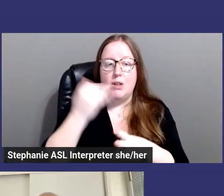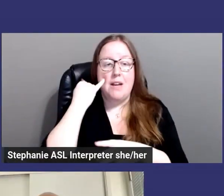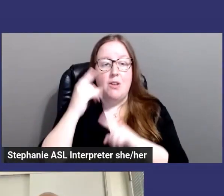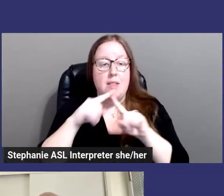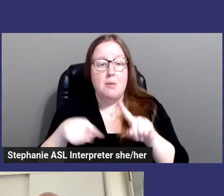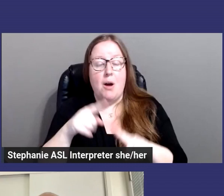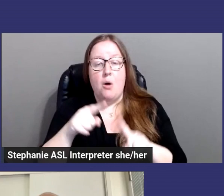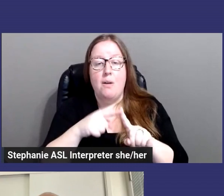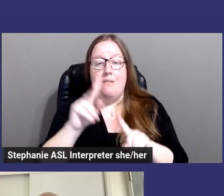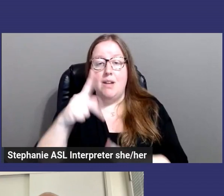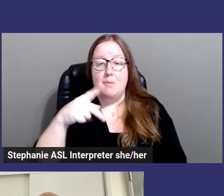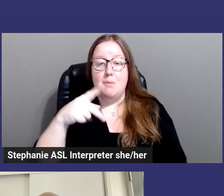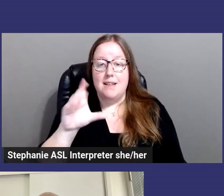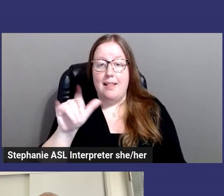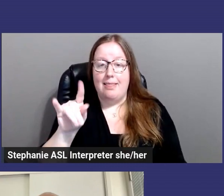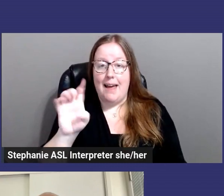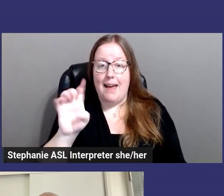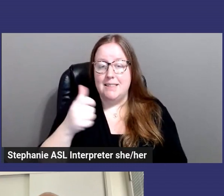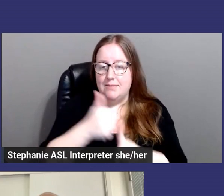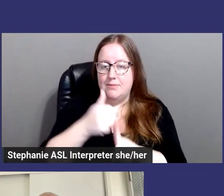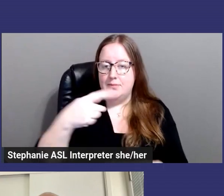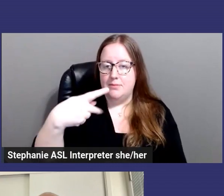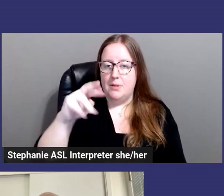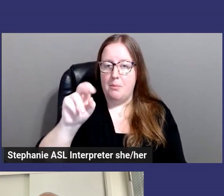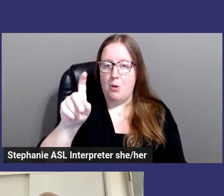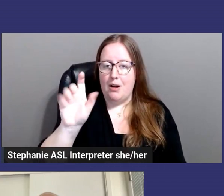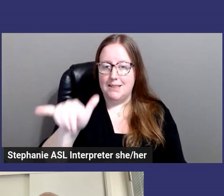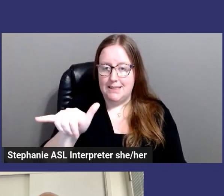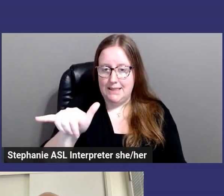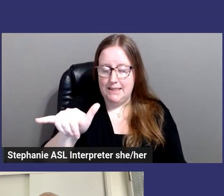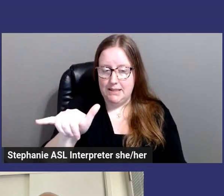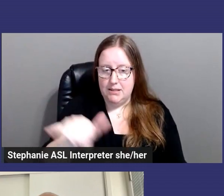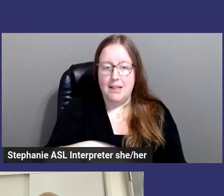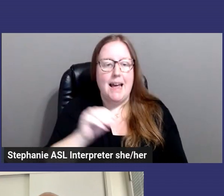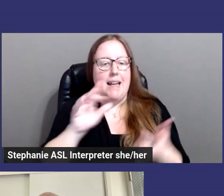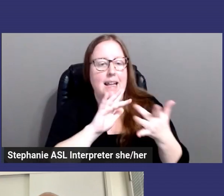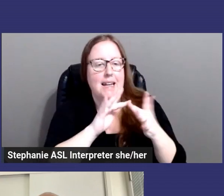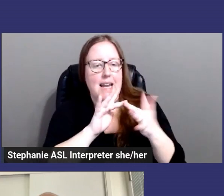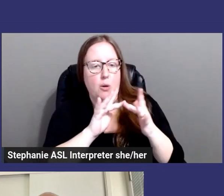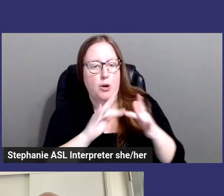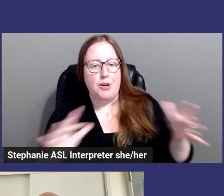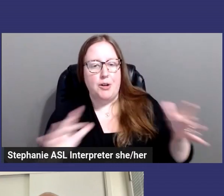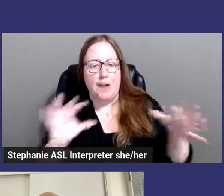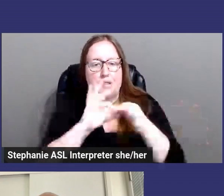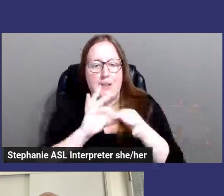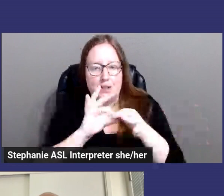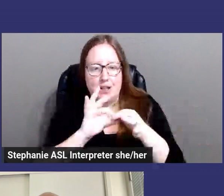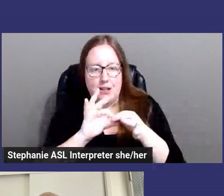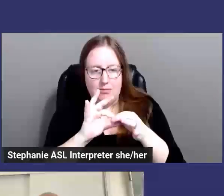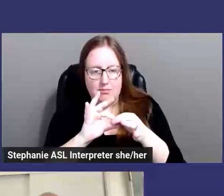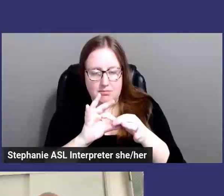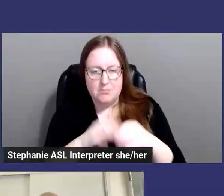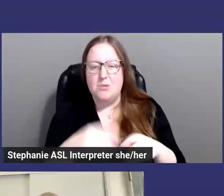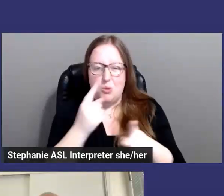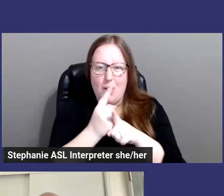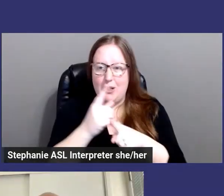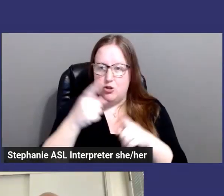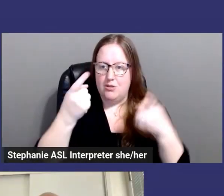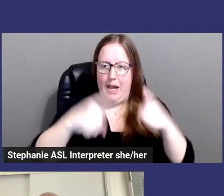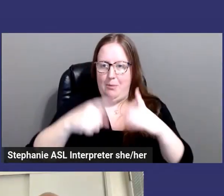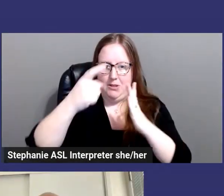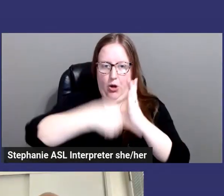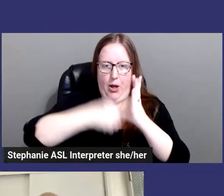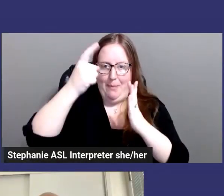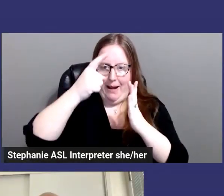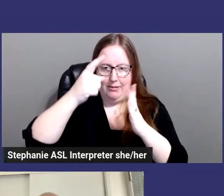Lattice, we talked a lot about it being a proxy and it being a network connectivity thing that just happens automatically behind the